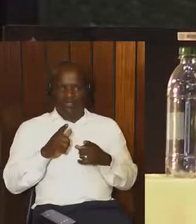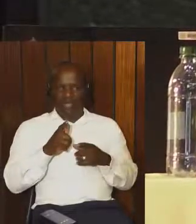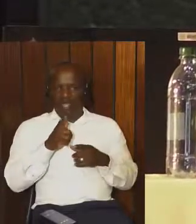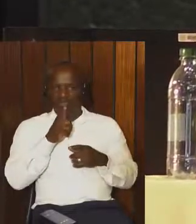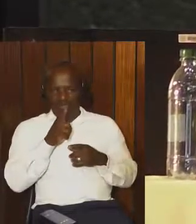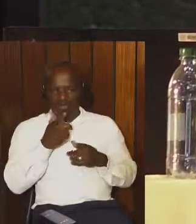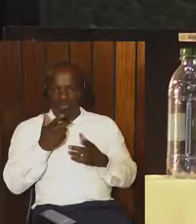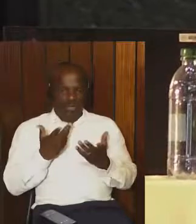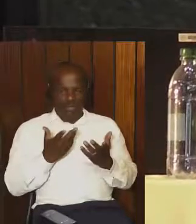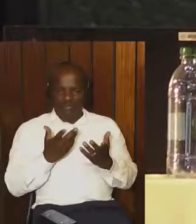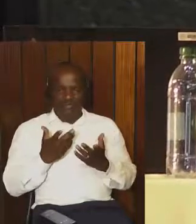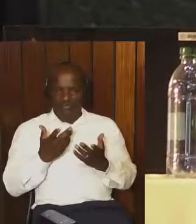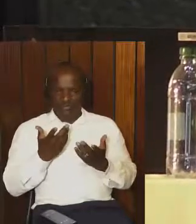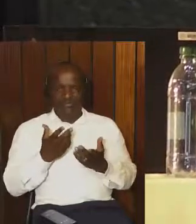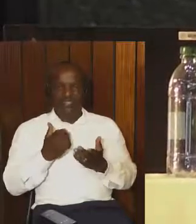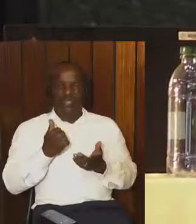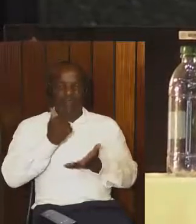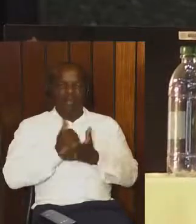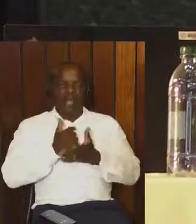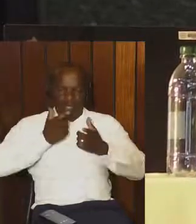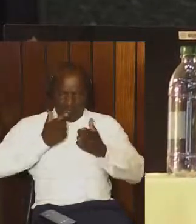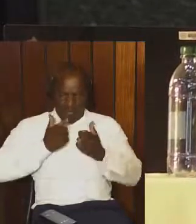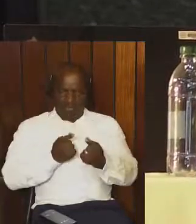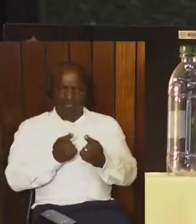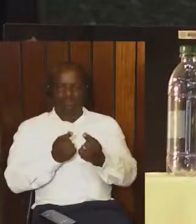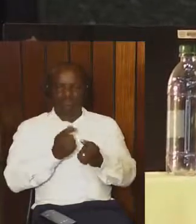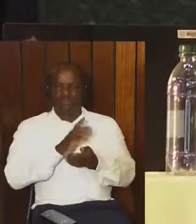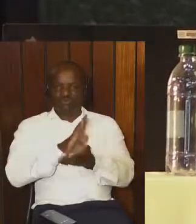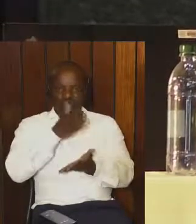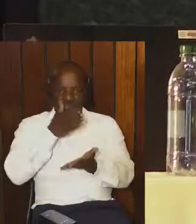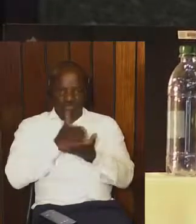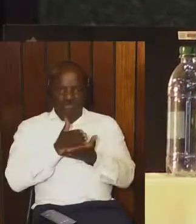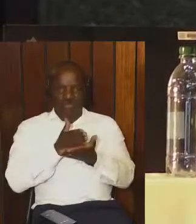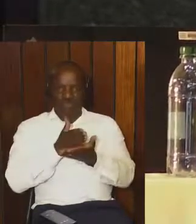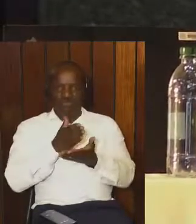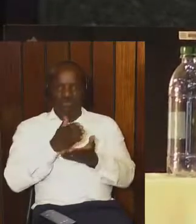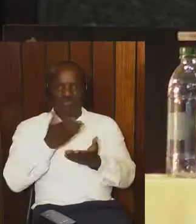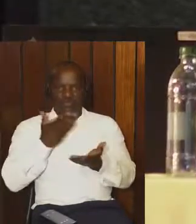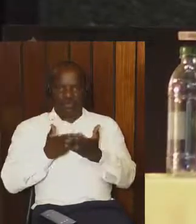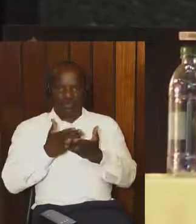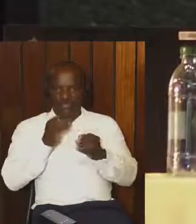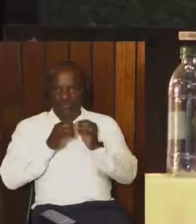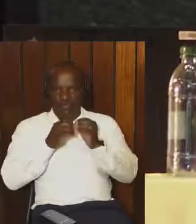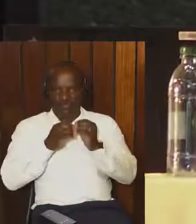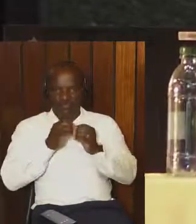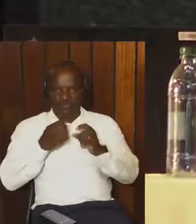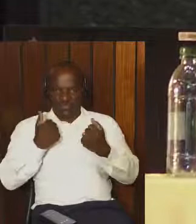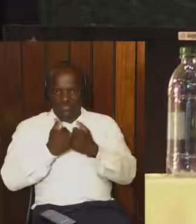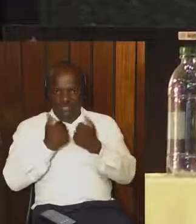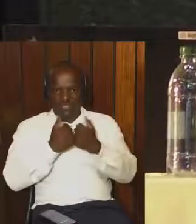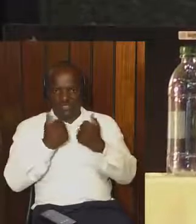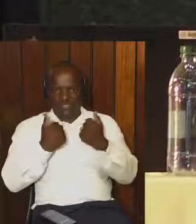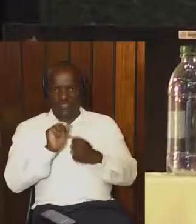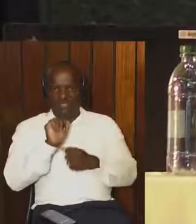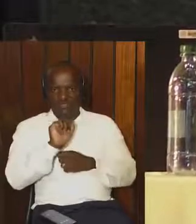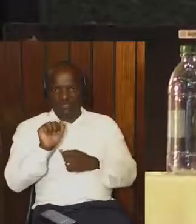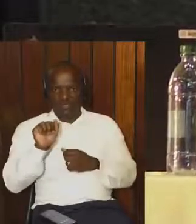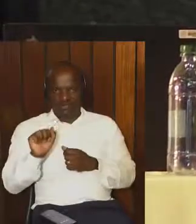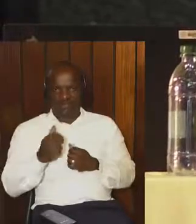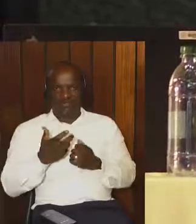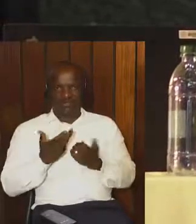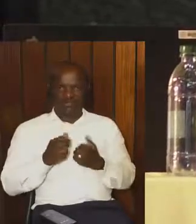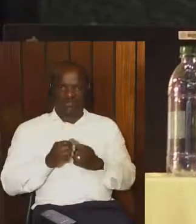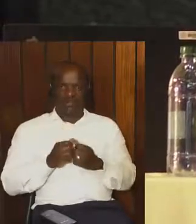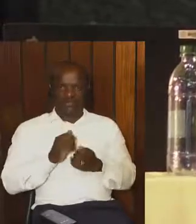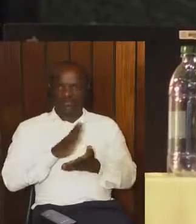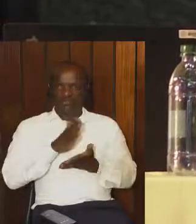about implementing and ensuring that we get resolution to the challenges, because we are here basically